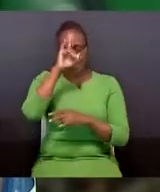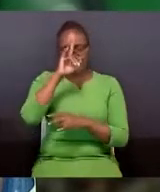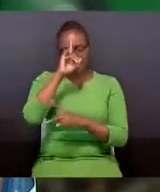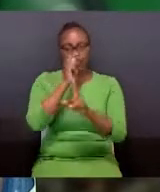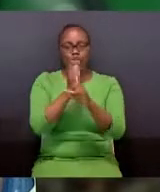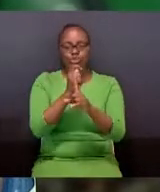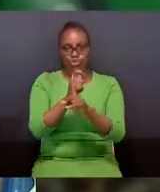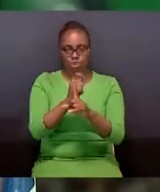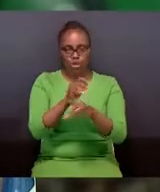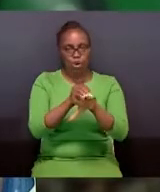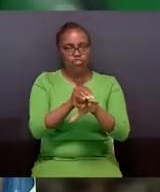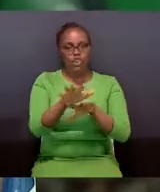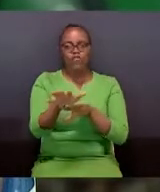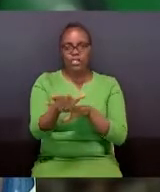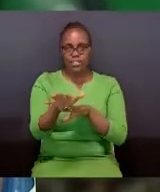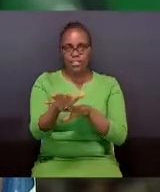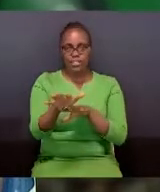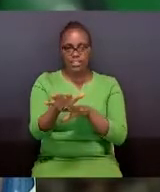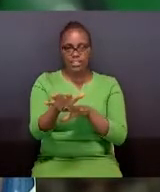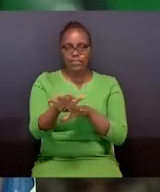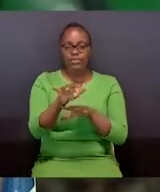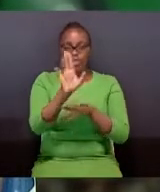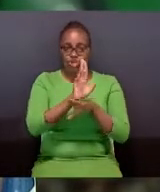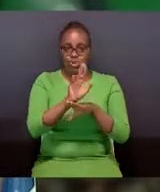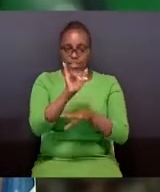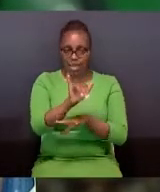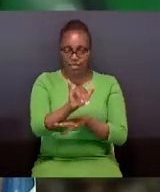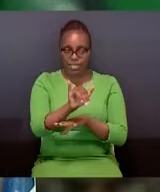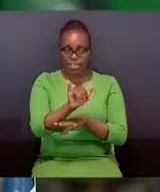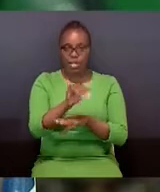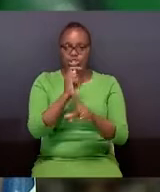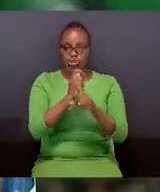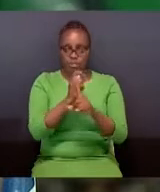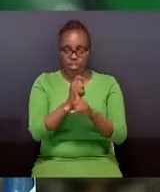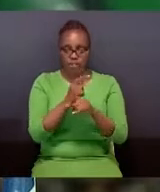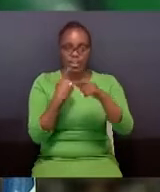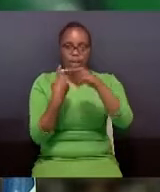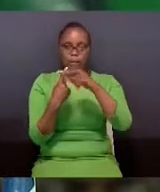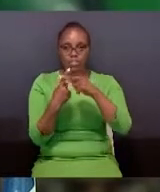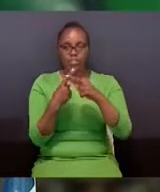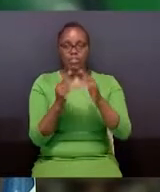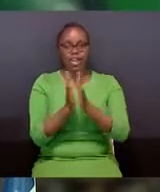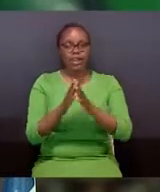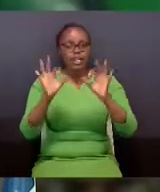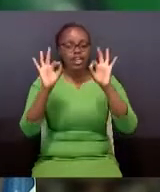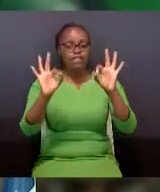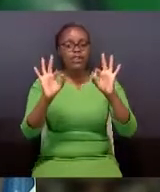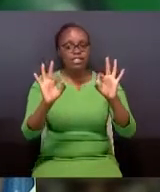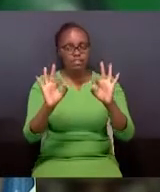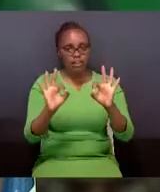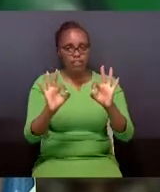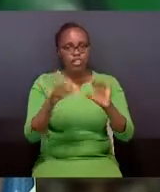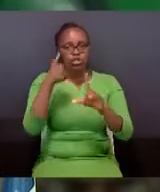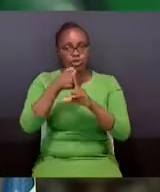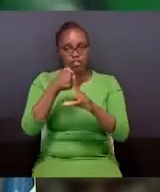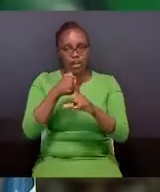tool of influence. Use it positively and effectively to